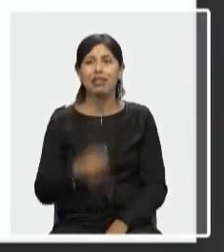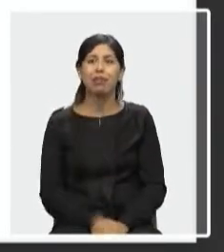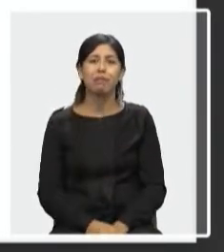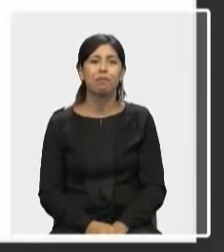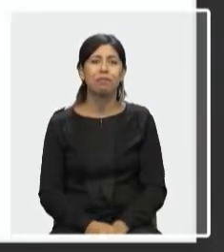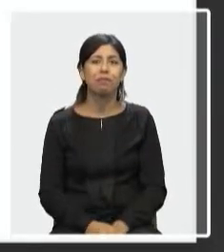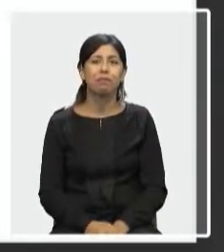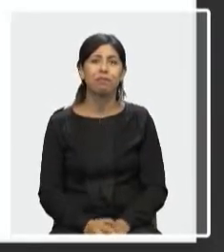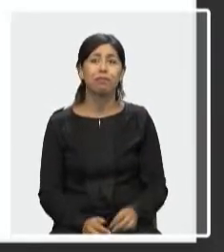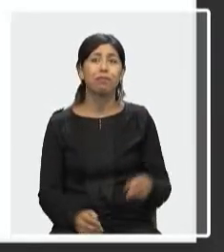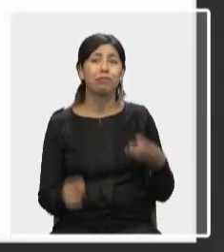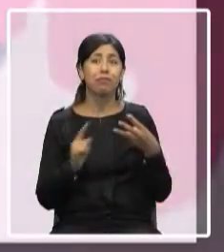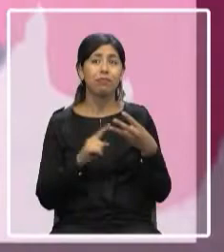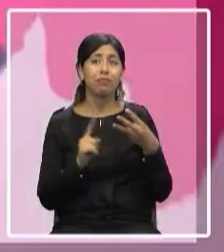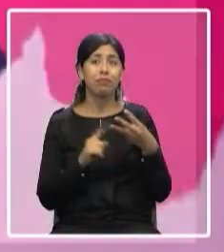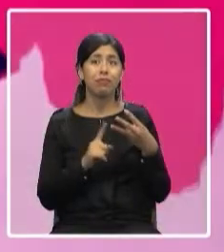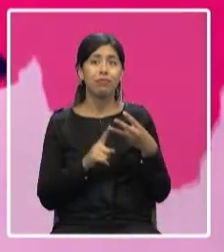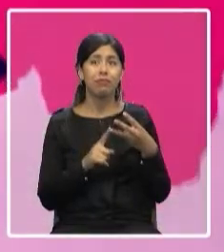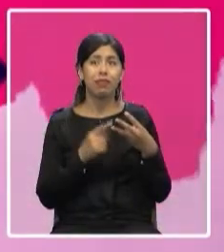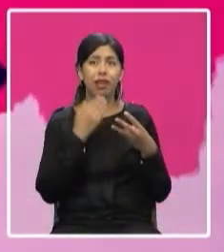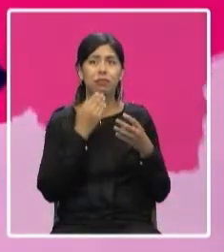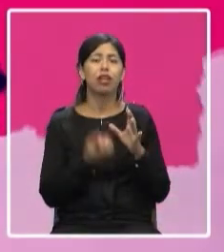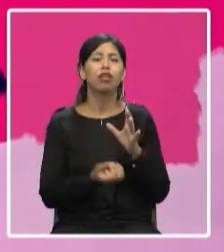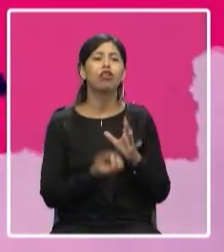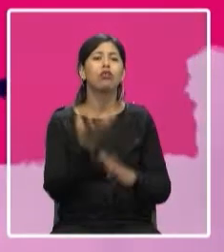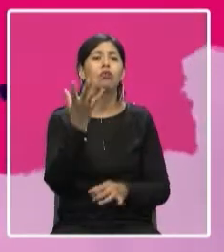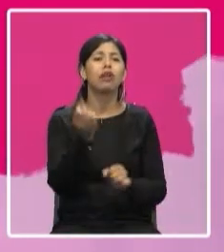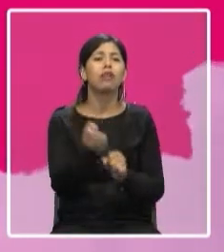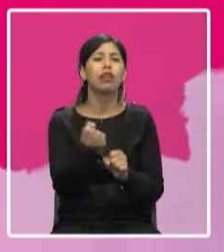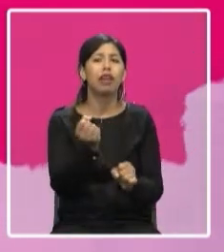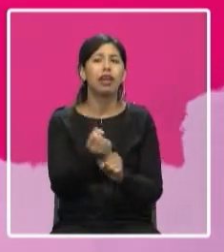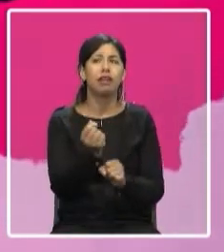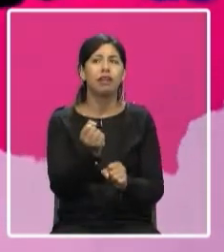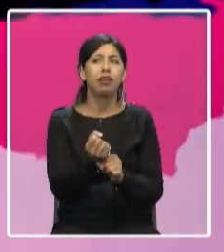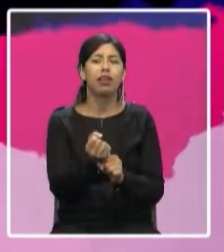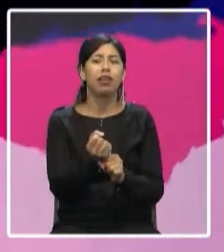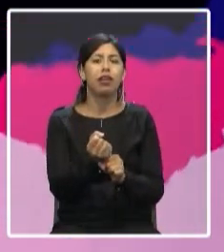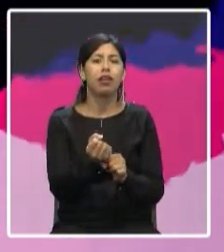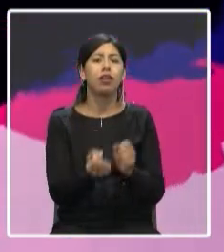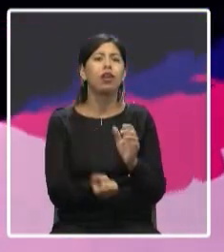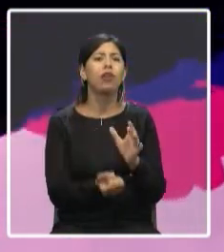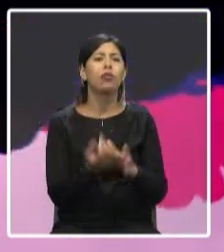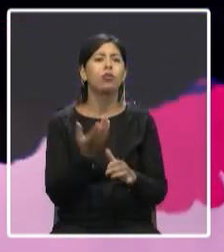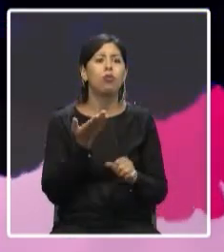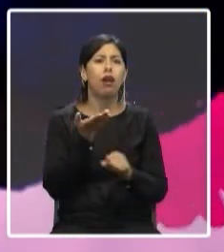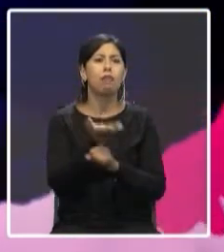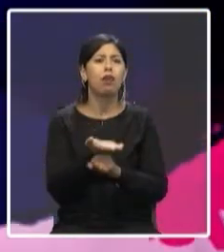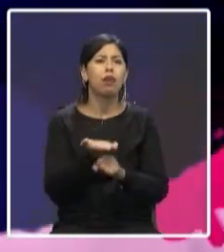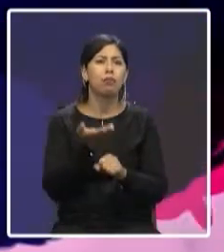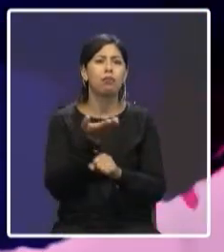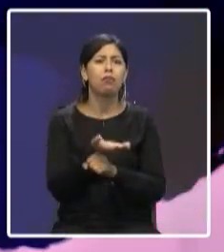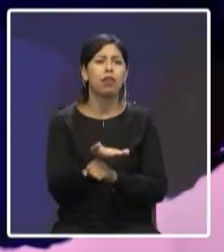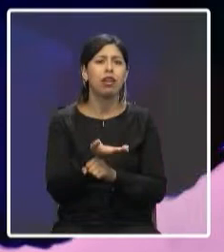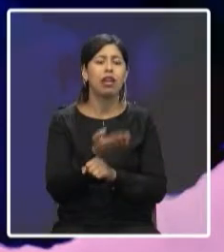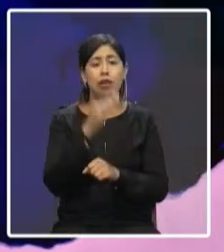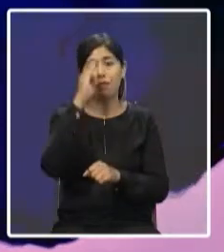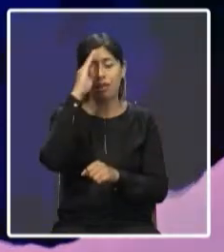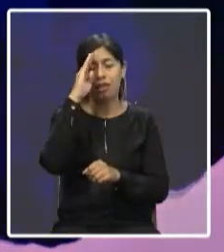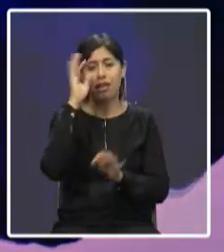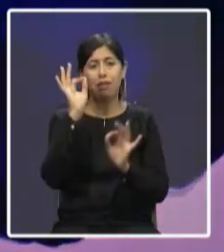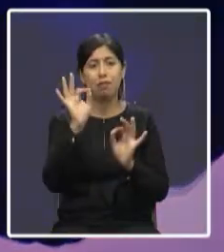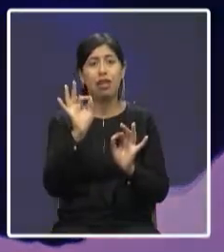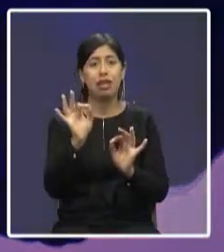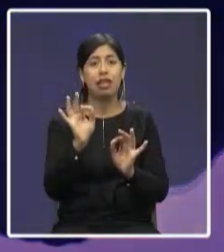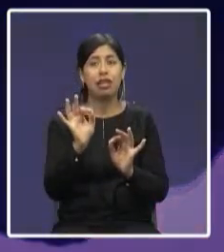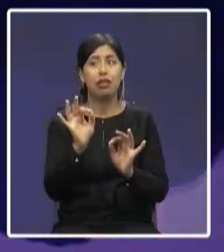is new work, new demands for human expertise and specialization. Let me illustrate what I mean. What is